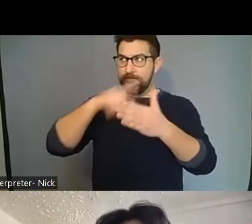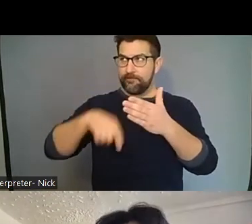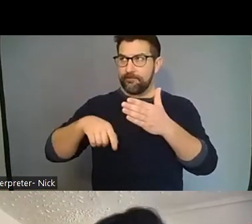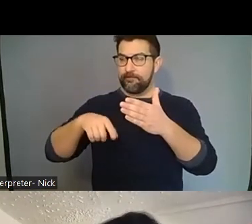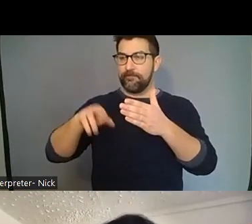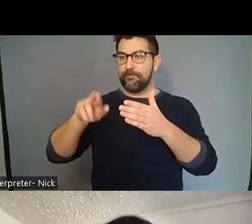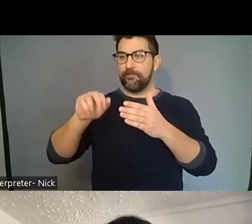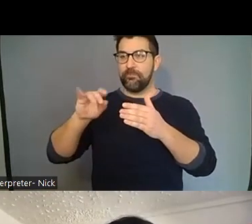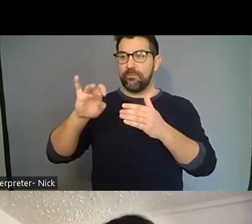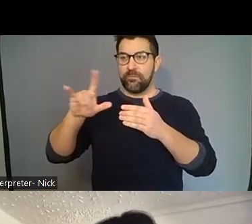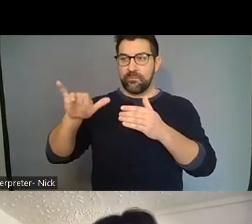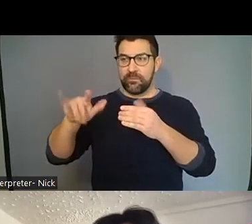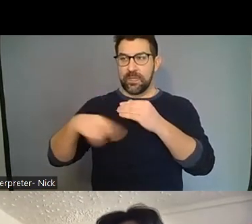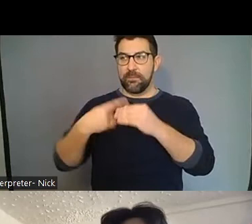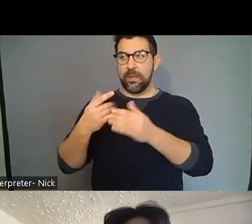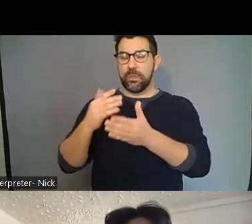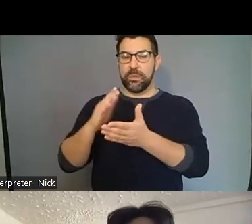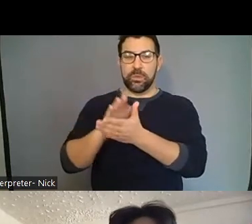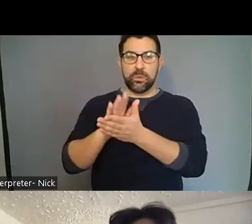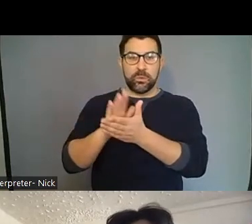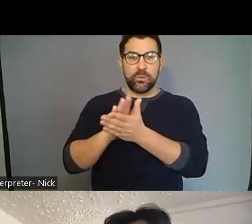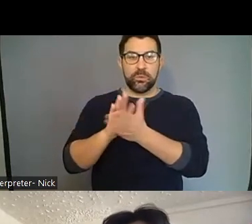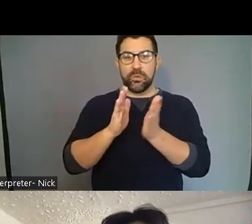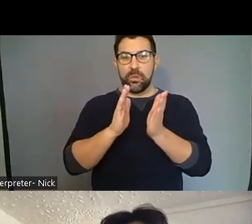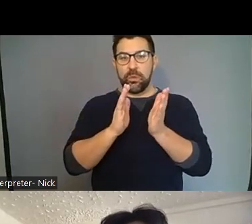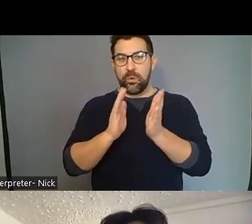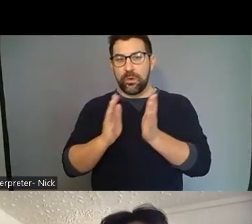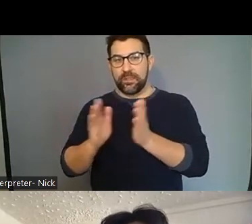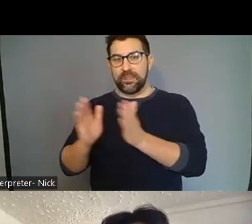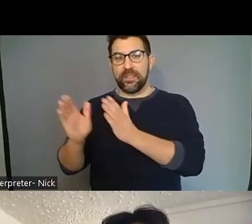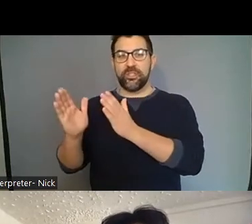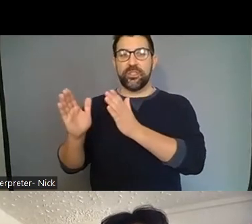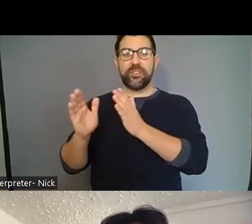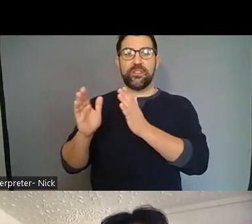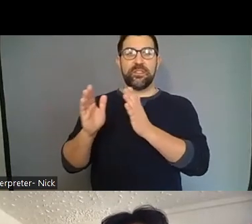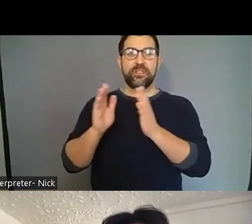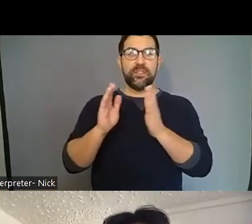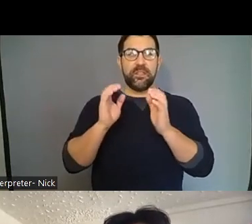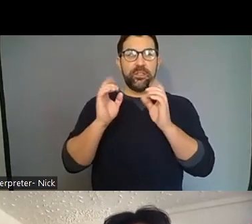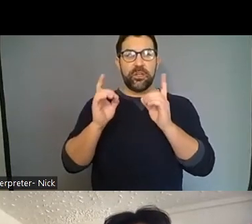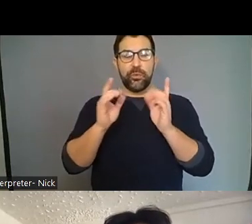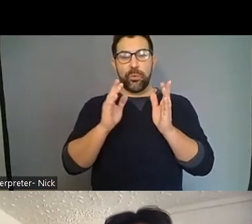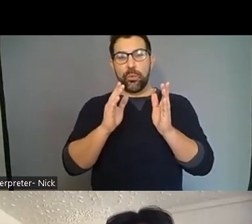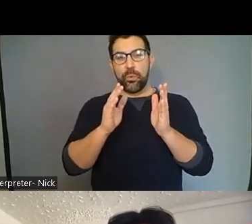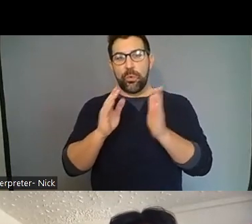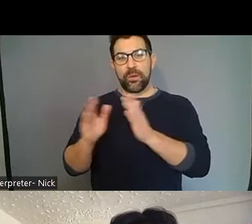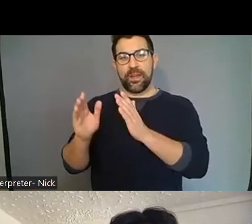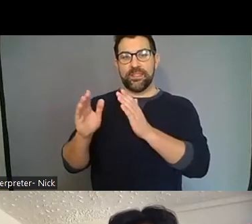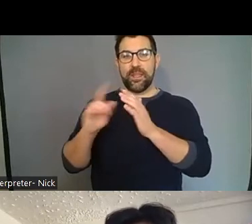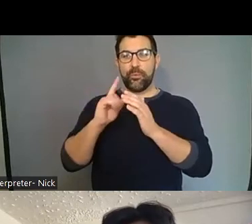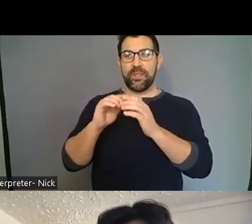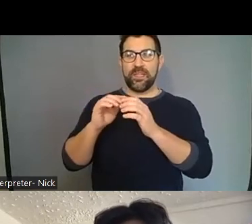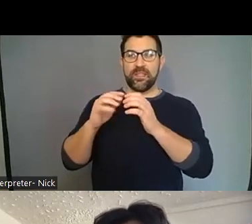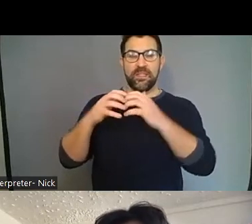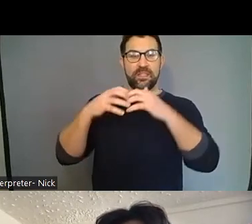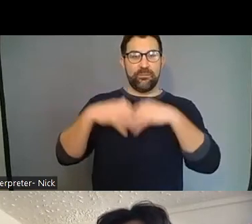about schools, and organizations, educational organizing, in a way that dismantles power